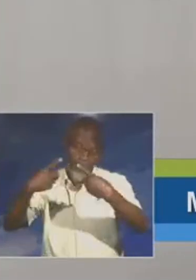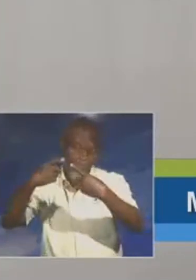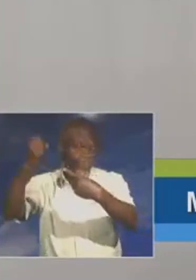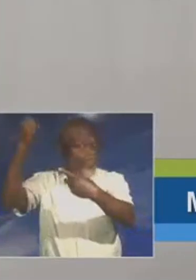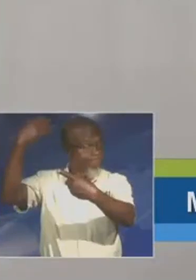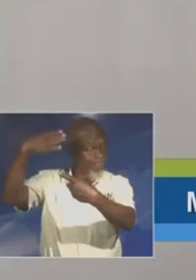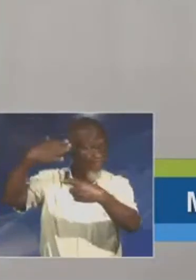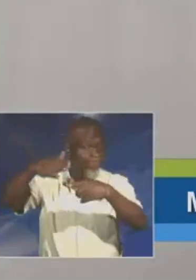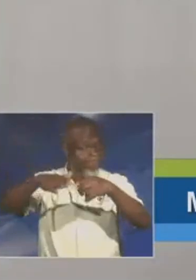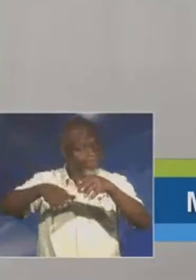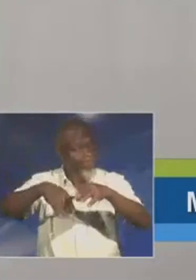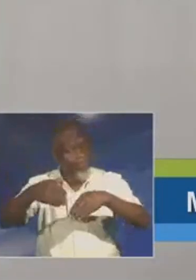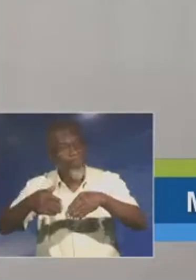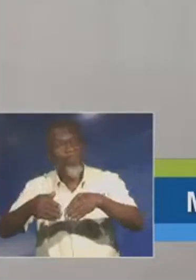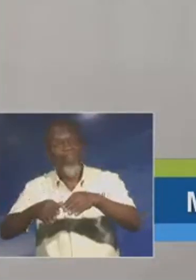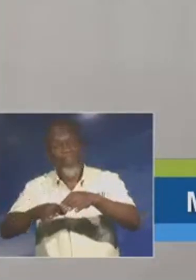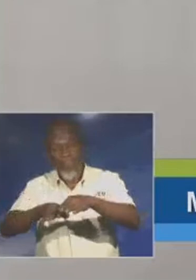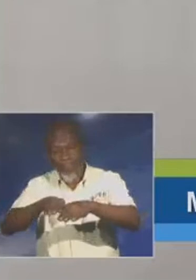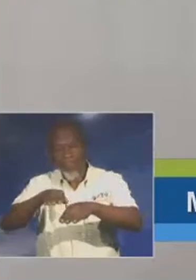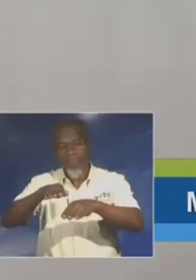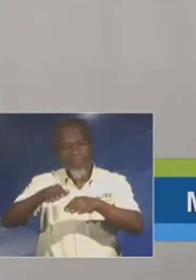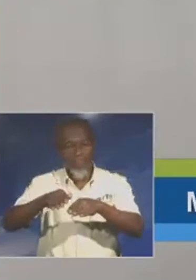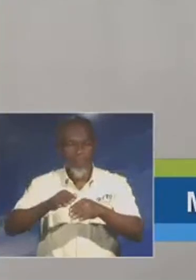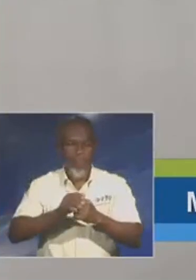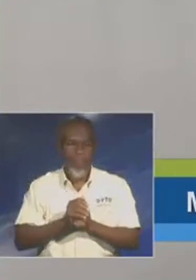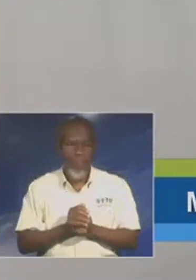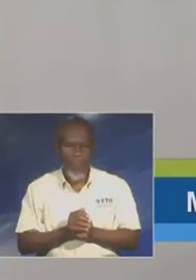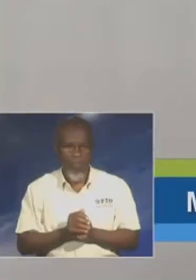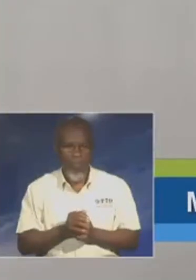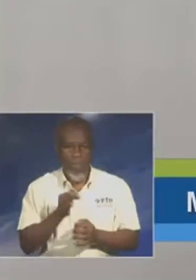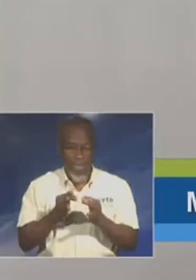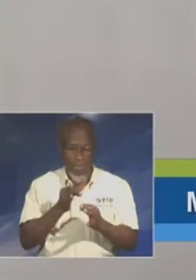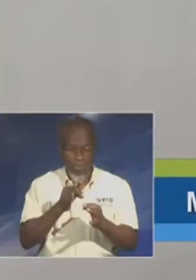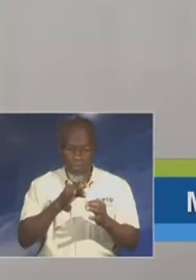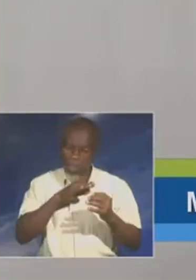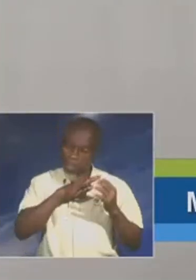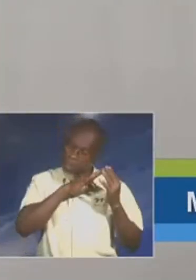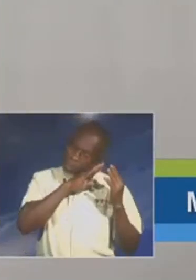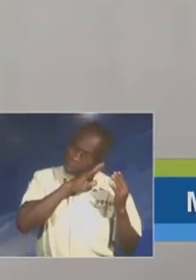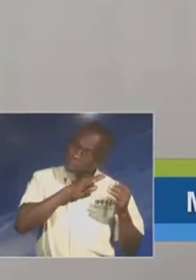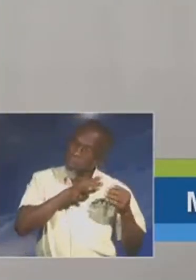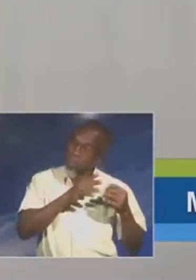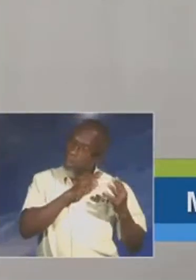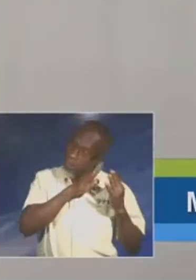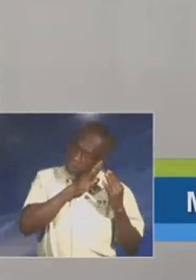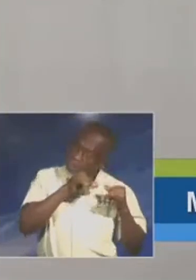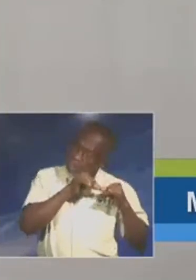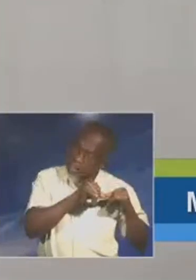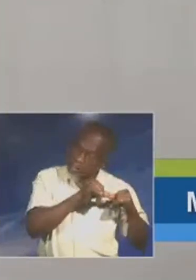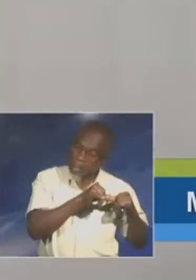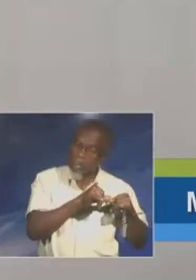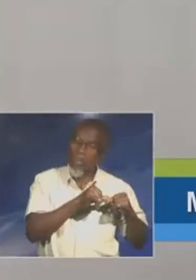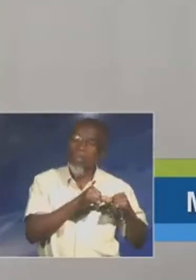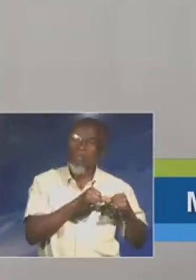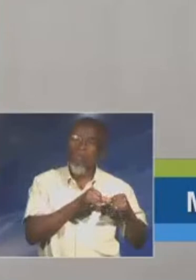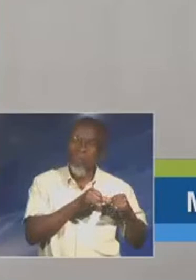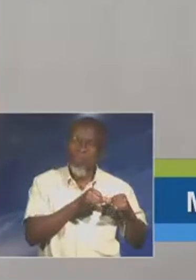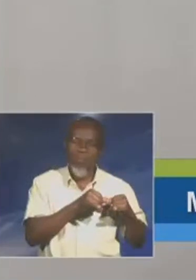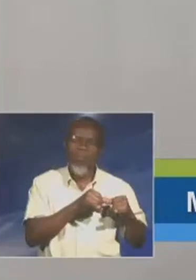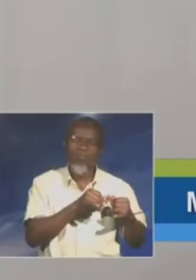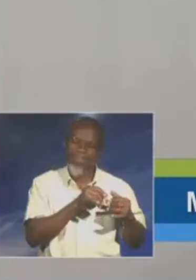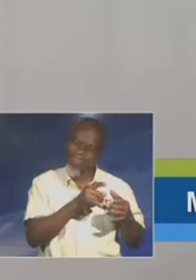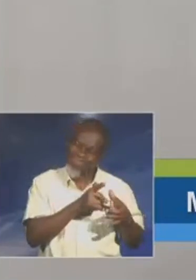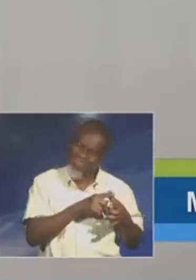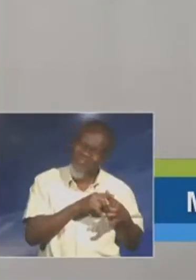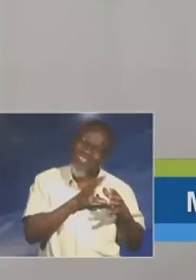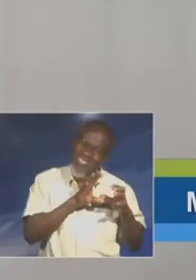you're lying all the time, it makes you at risk for having some clots. So therefore, you have some activity. But you don't want to be running a marathon or going for a